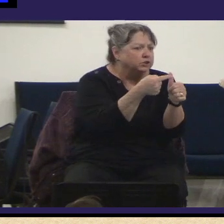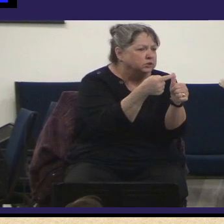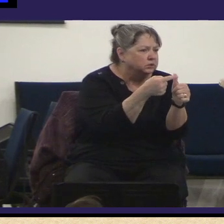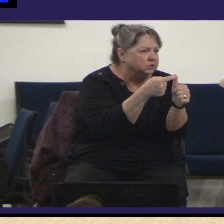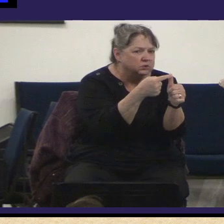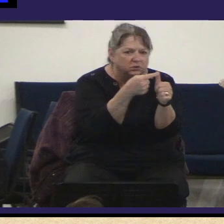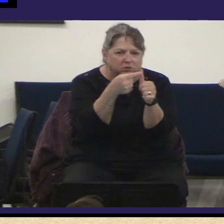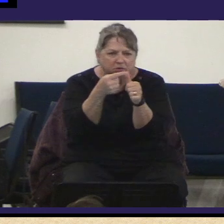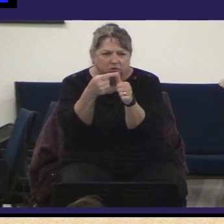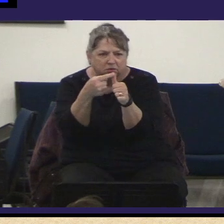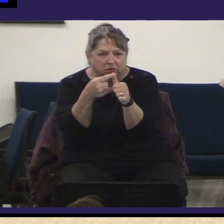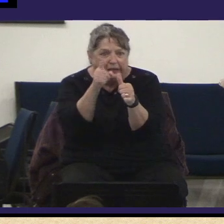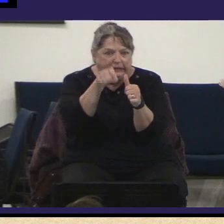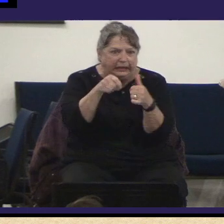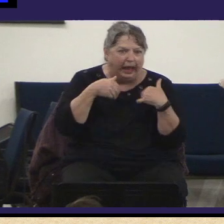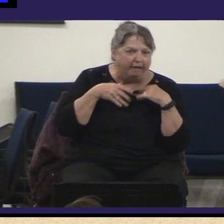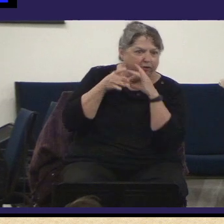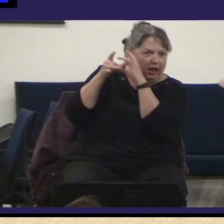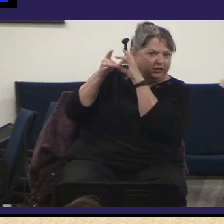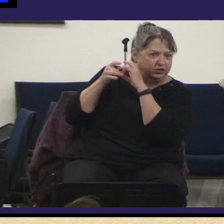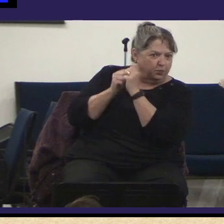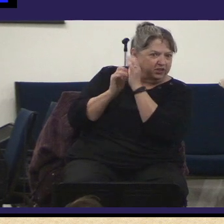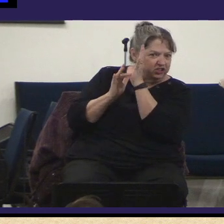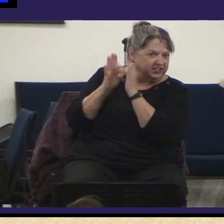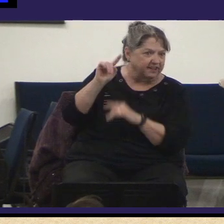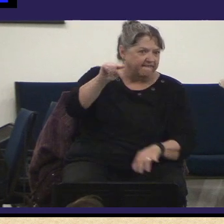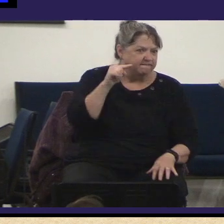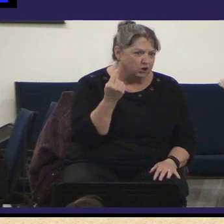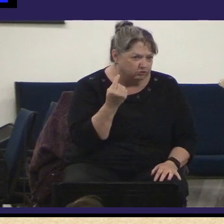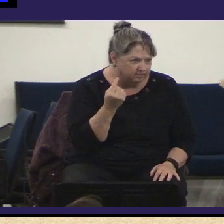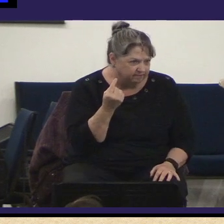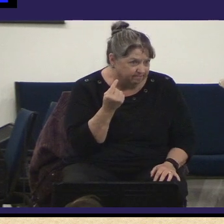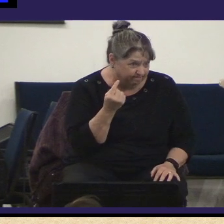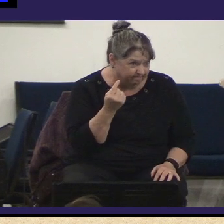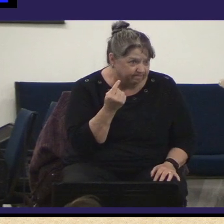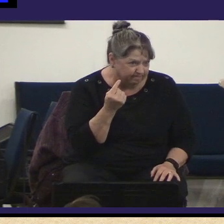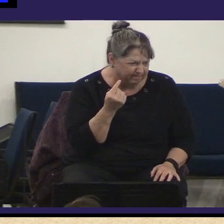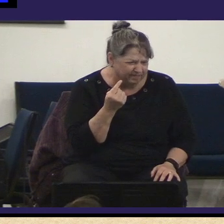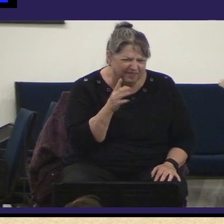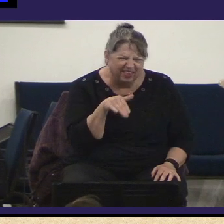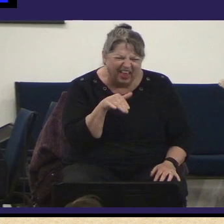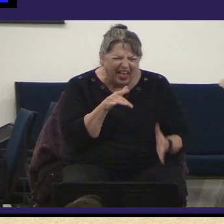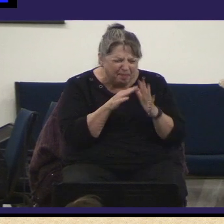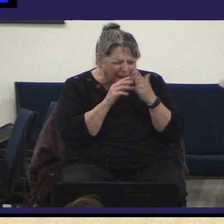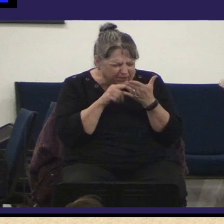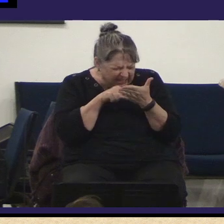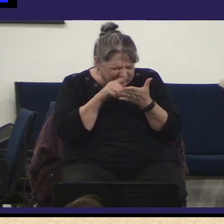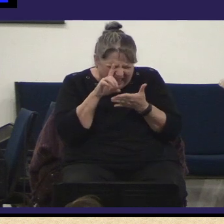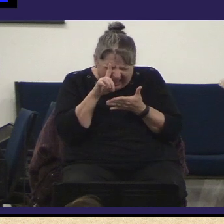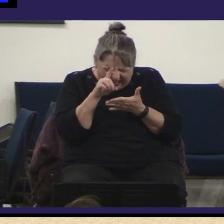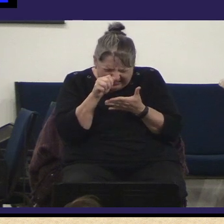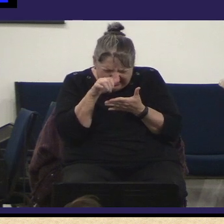comes, what is this day of evil?